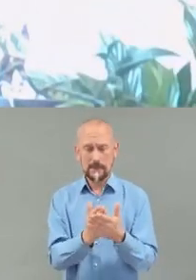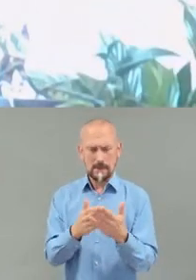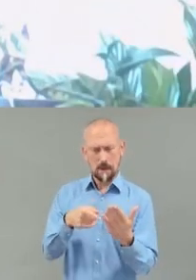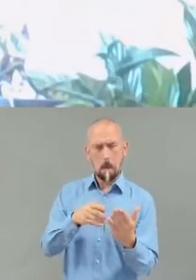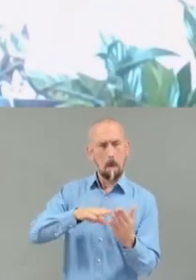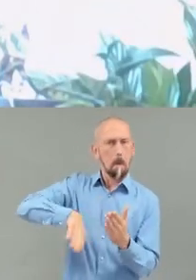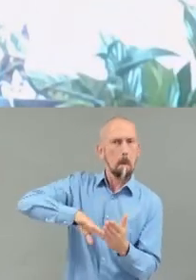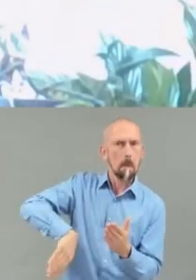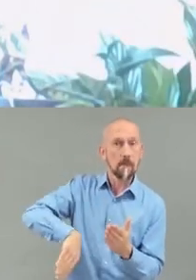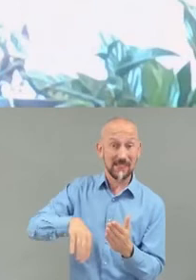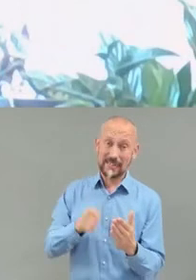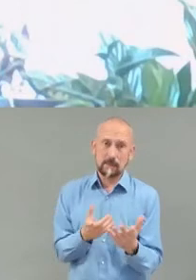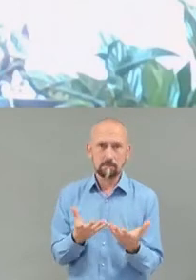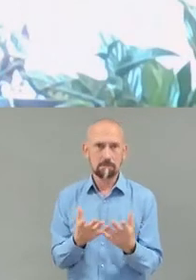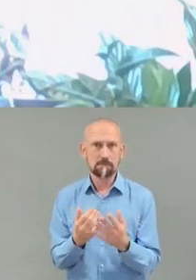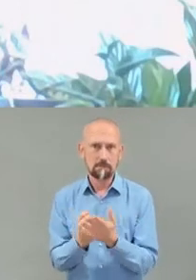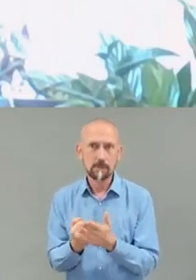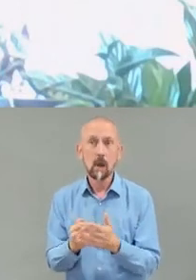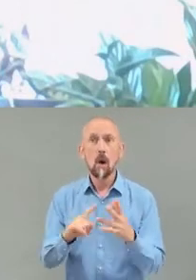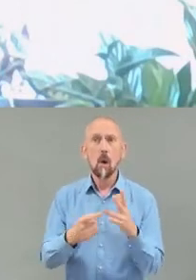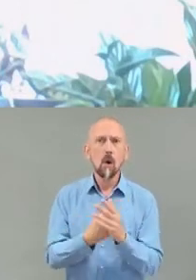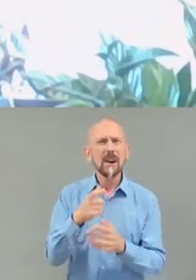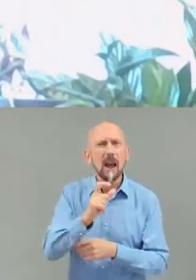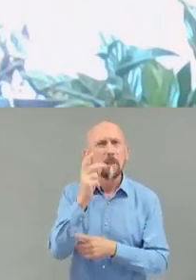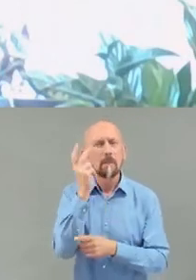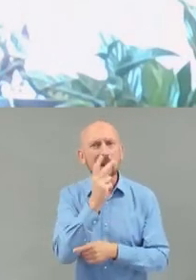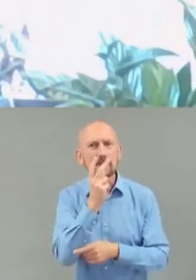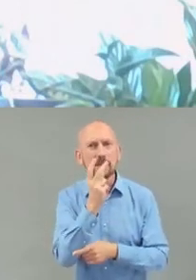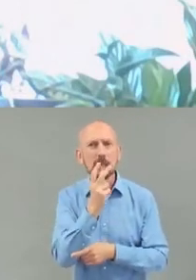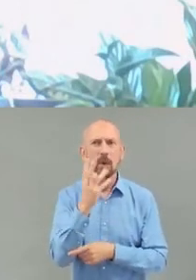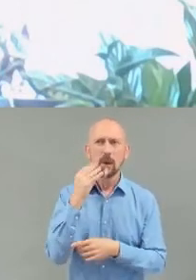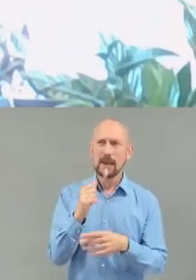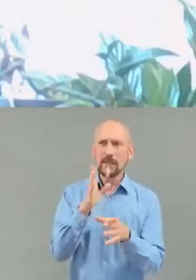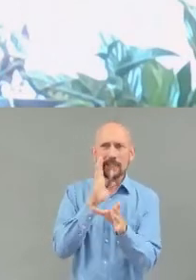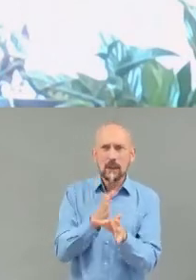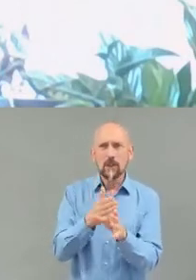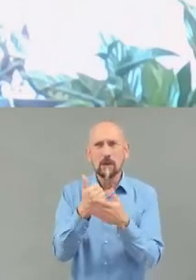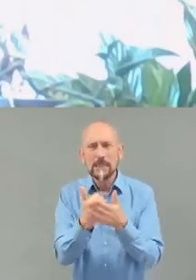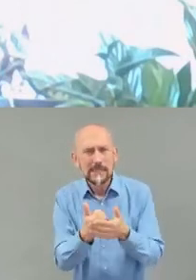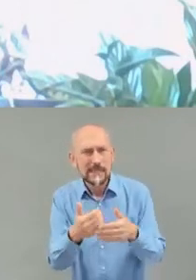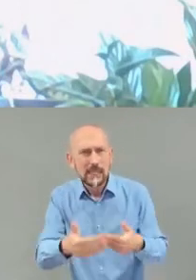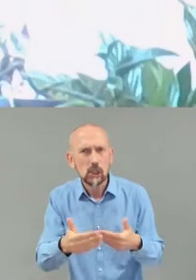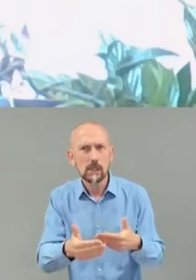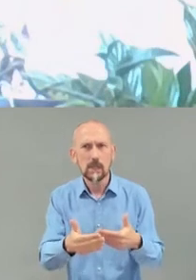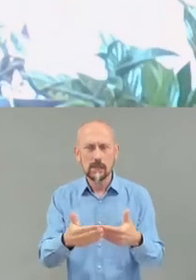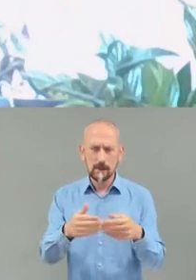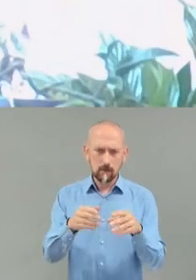psychotherapy session between a white trainee and a Middle Eastern teenager whose family fled